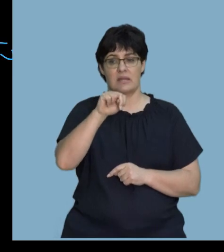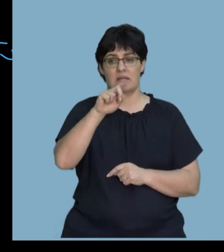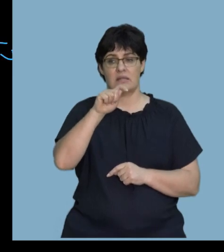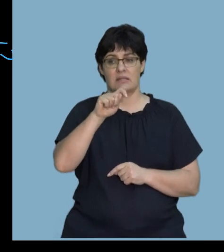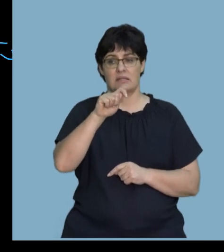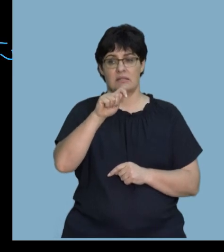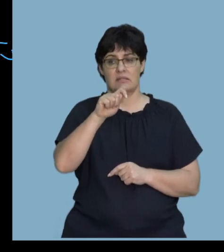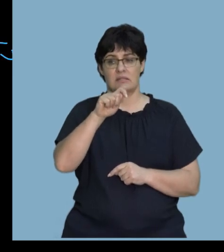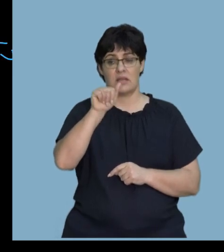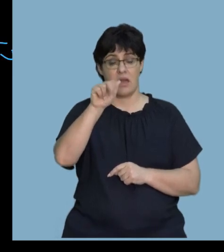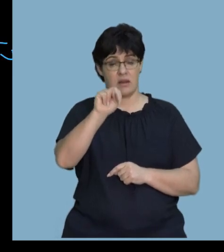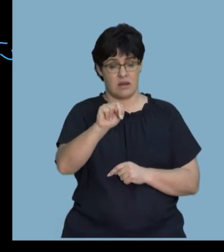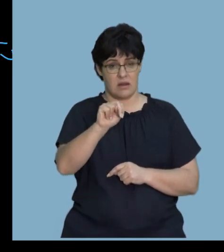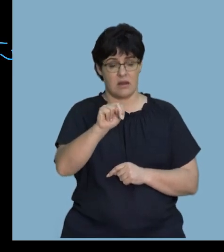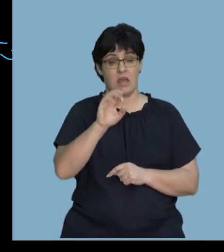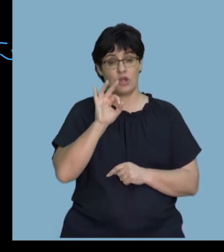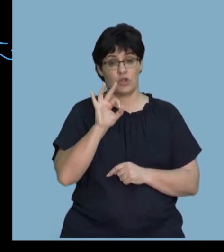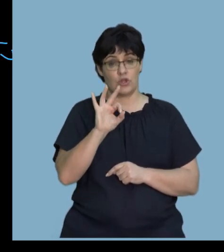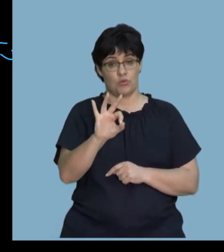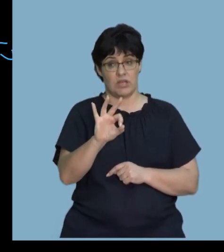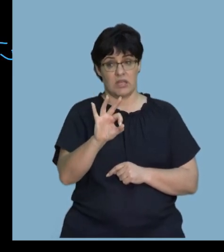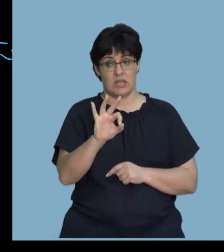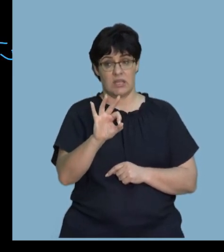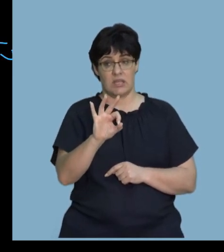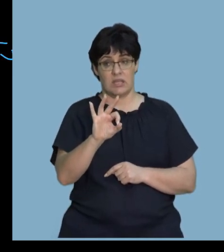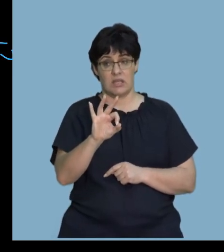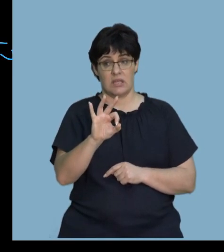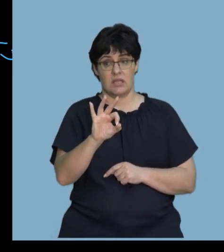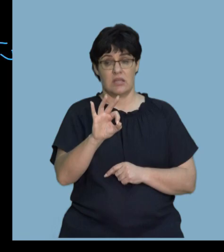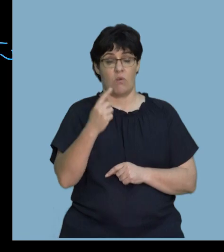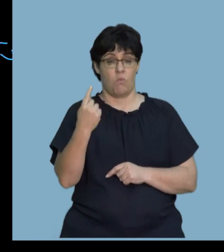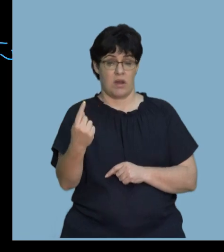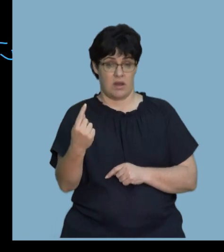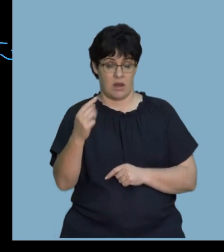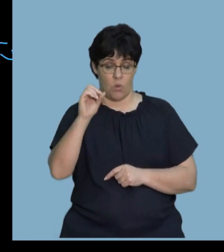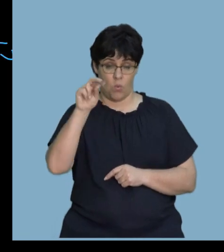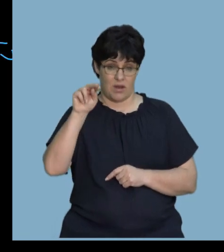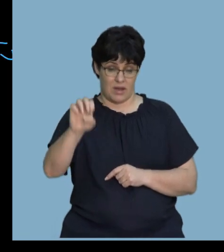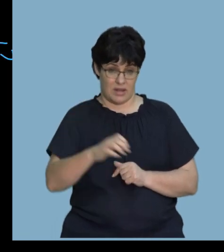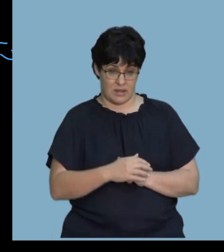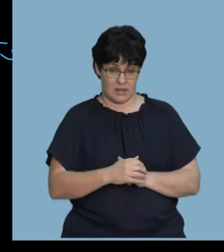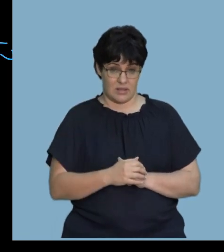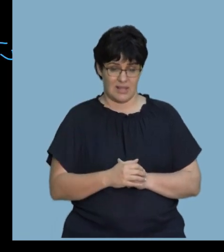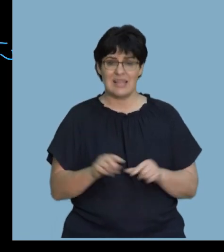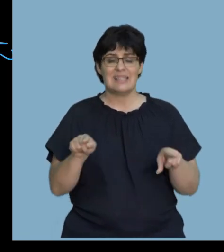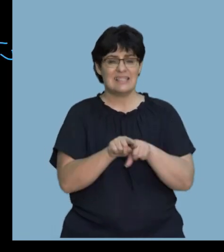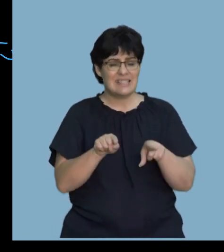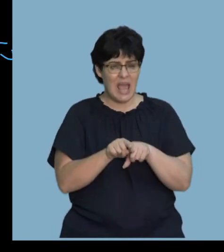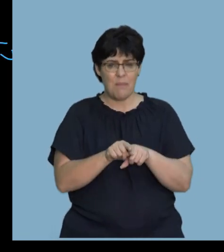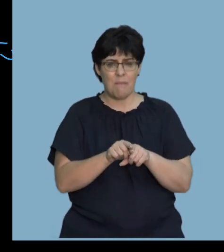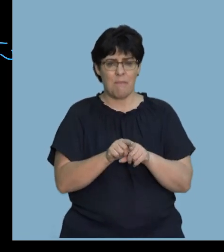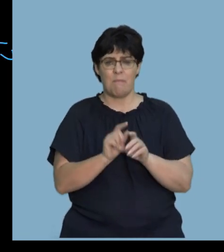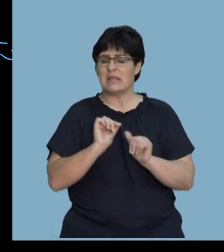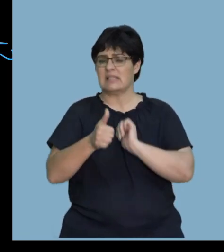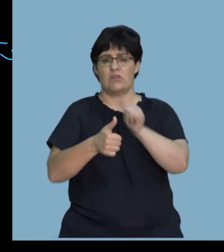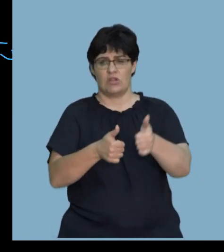and then 3 on, okay? Now, it's still in the same homologous series, which is the ketone,